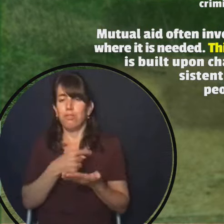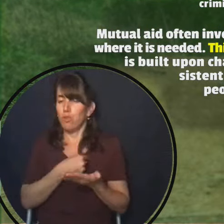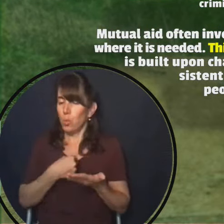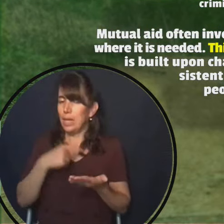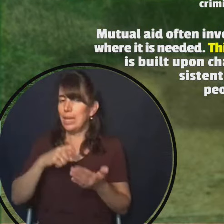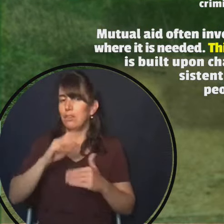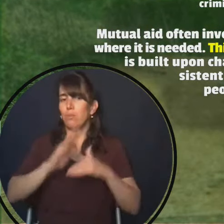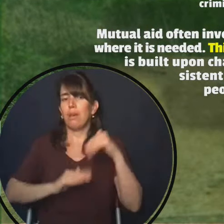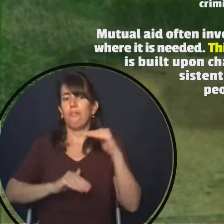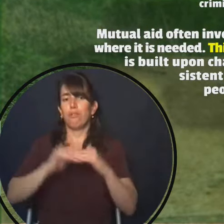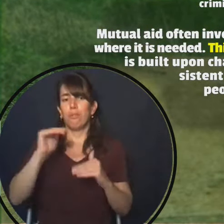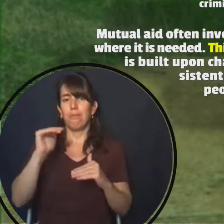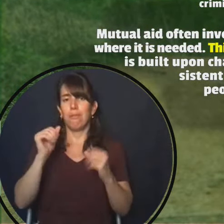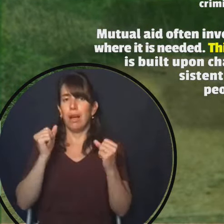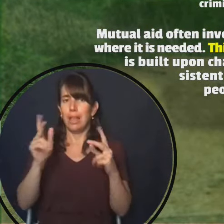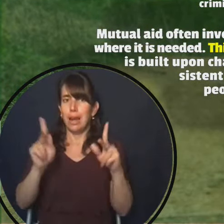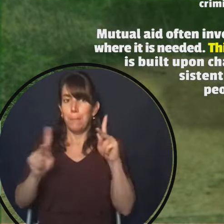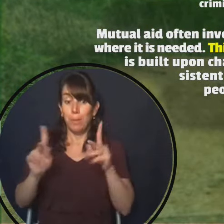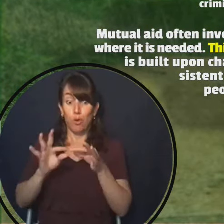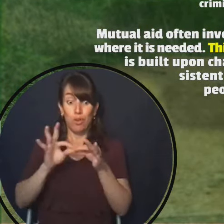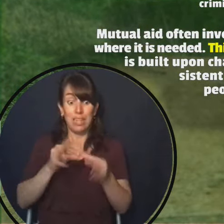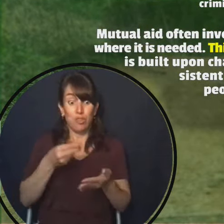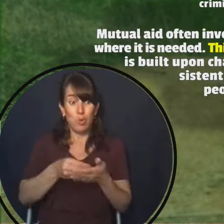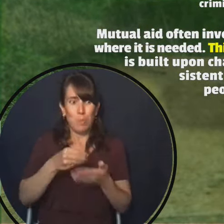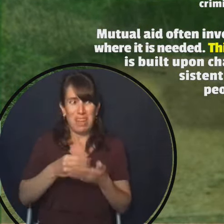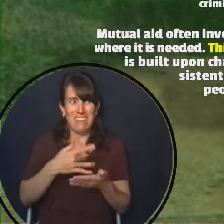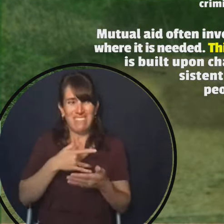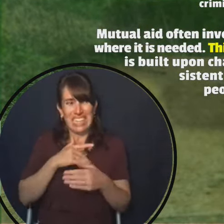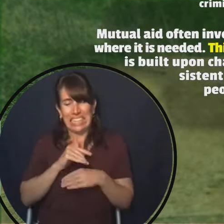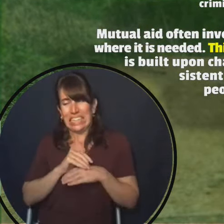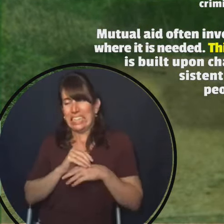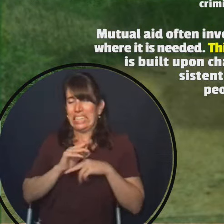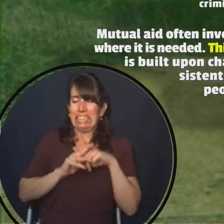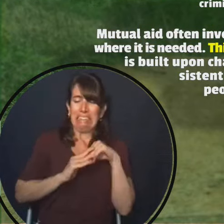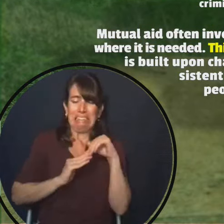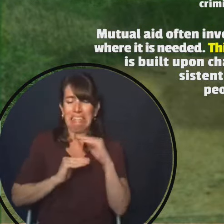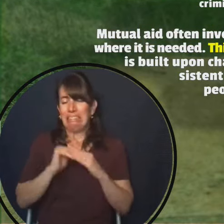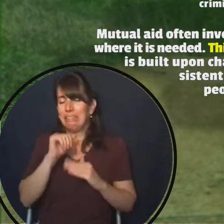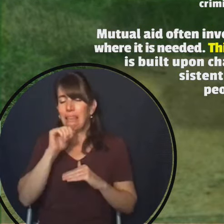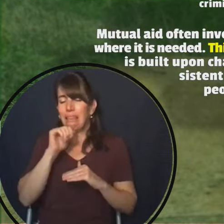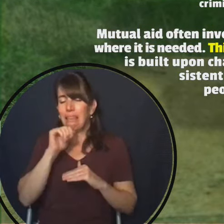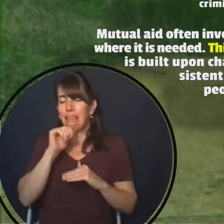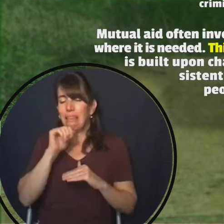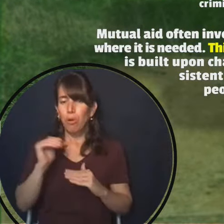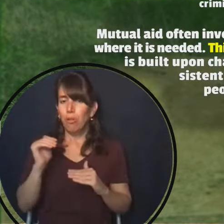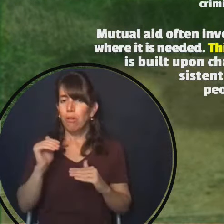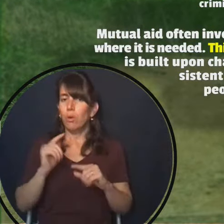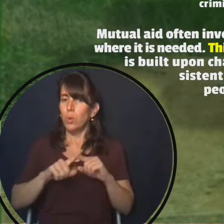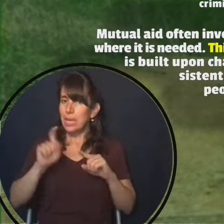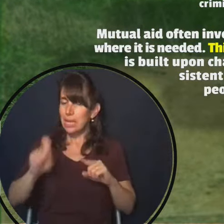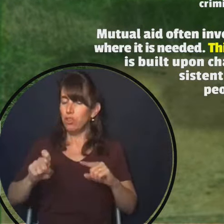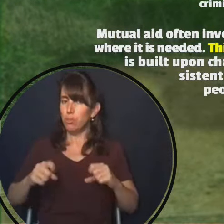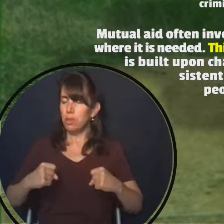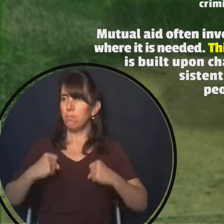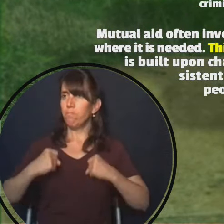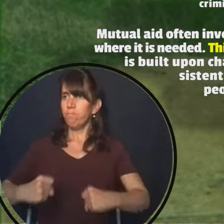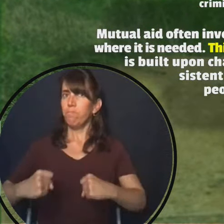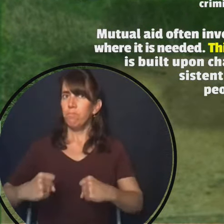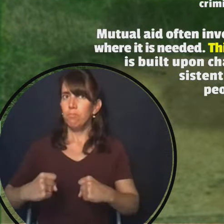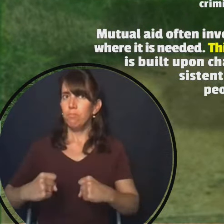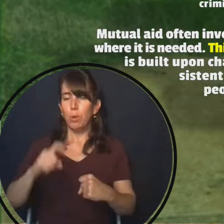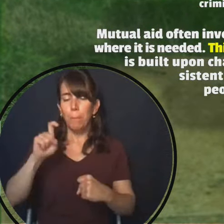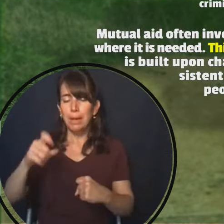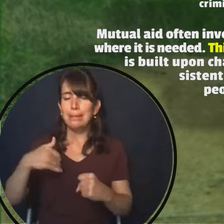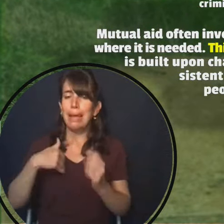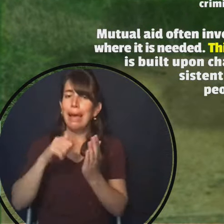comes to money, we go into all of our different discomforts, right? And being okay with it, we need to have accountants and bookkeepers, and